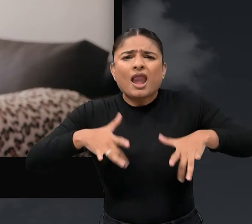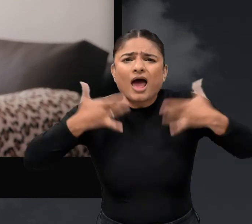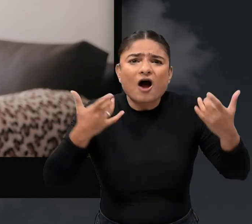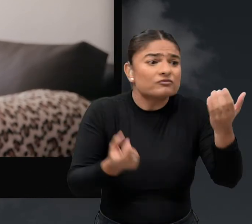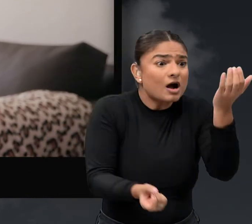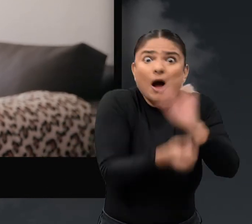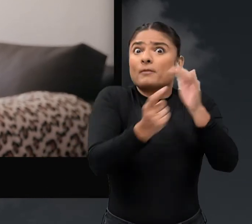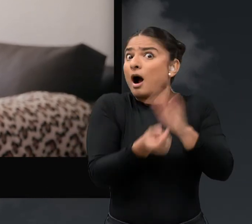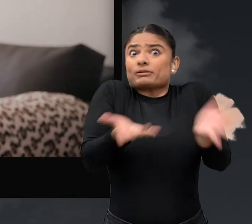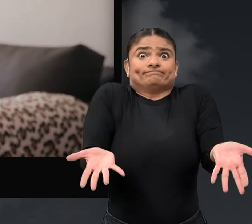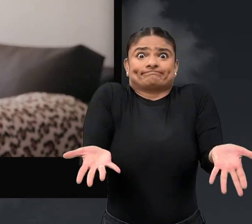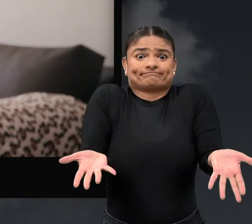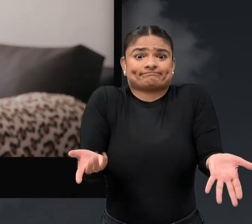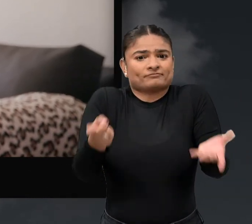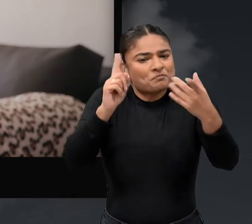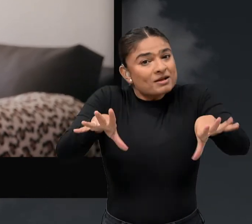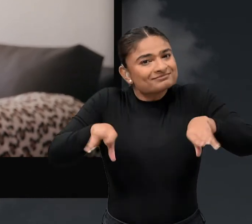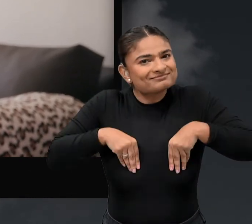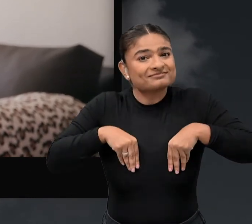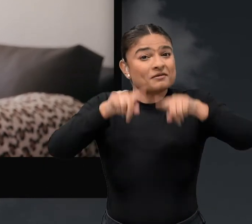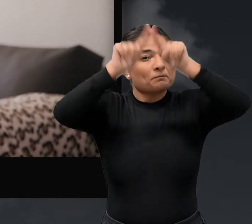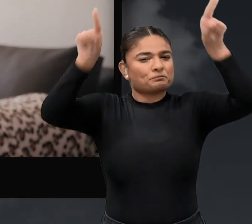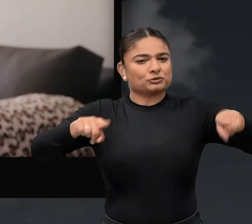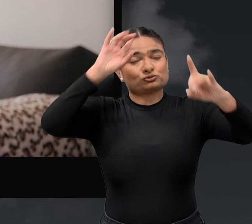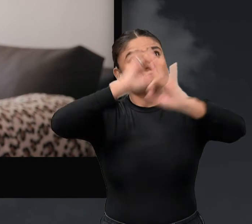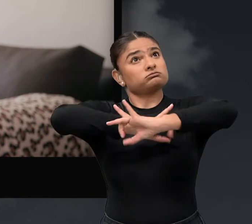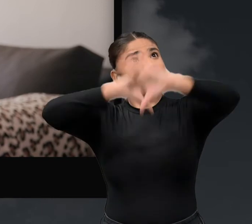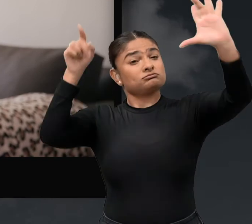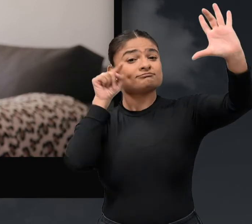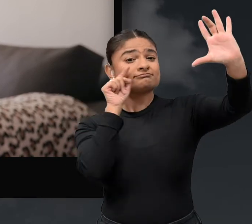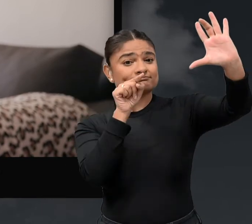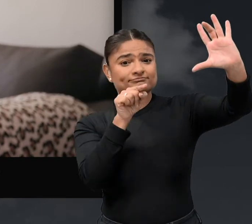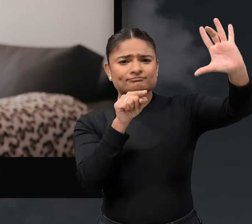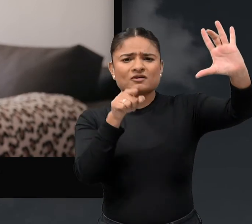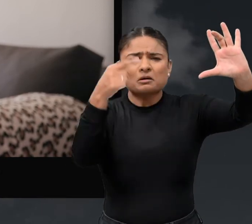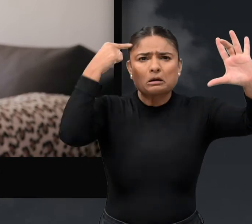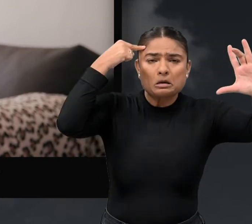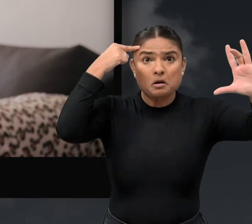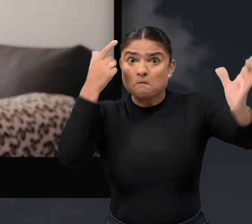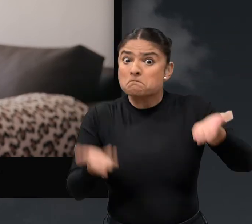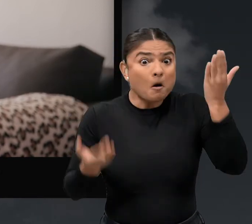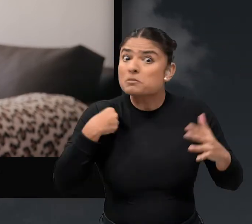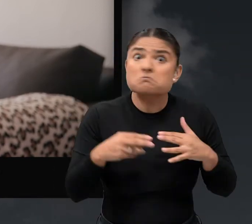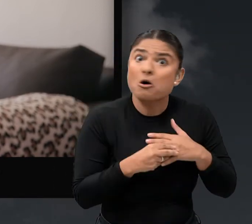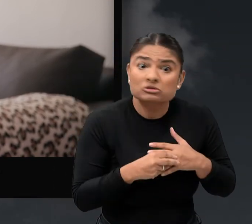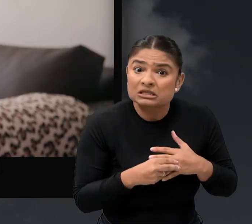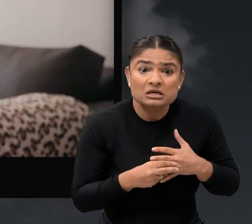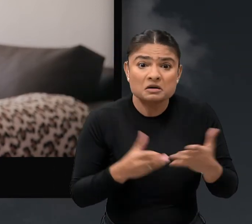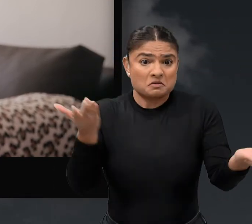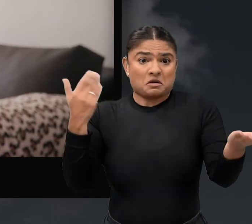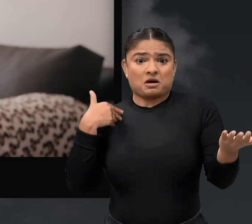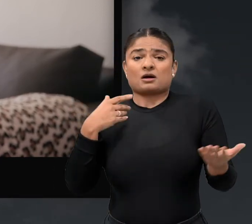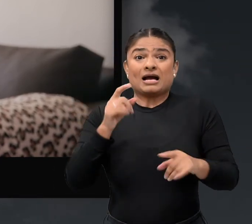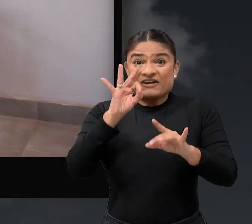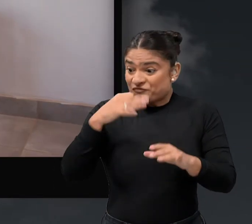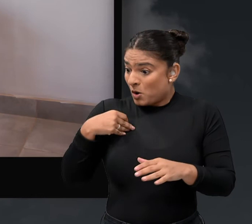happens by chance. There is a bigger picture here. I don't think I would have matured as